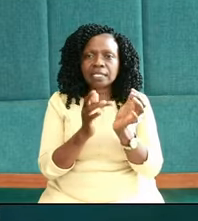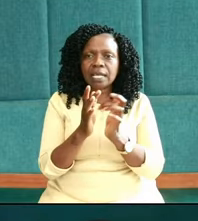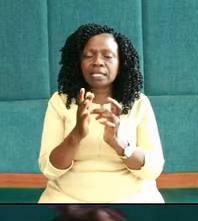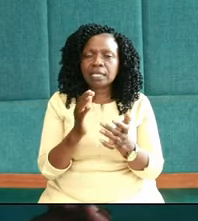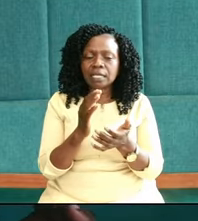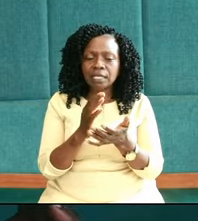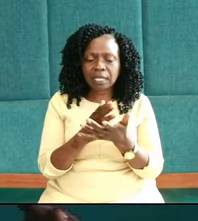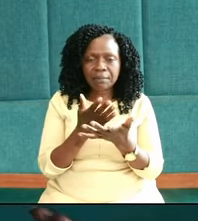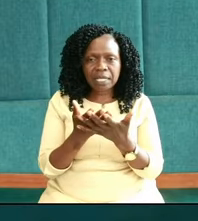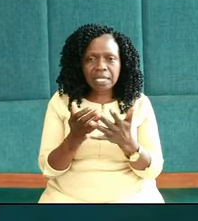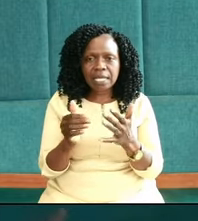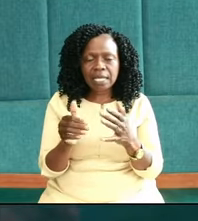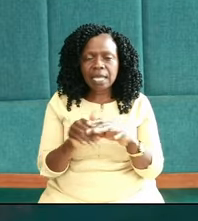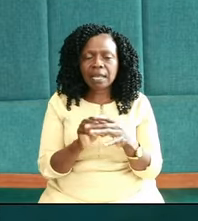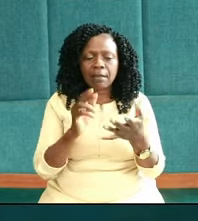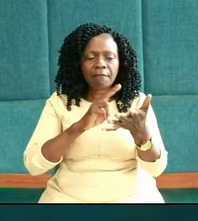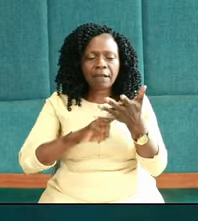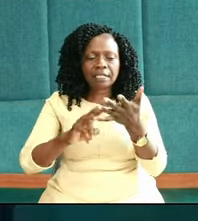in verse 38.